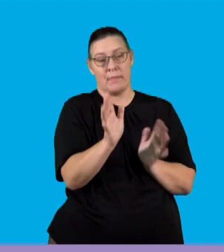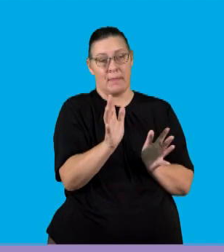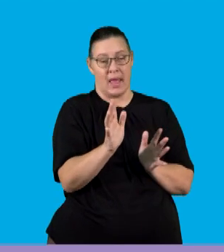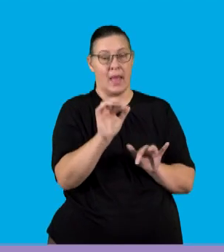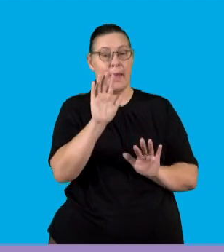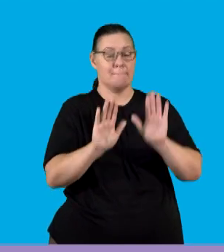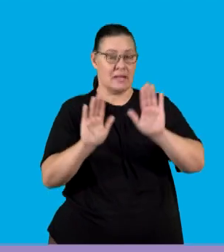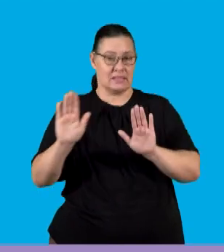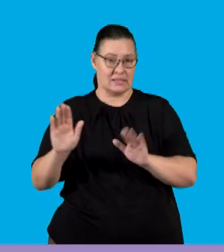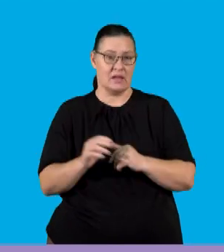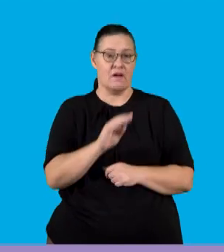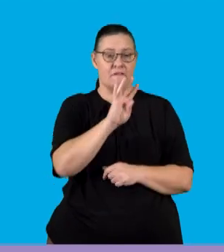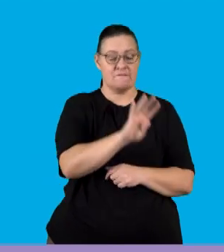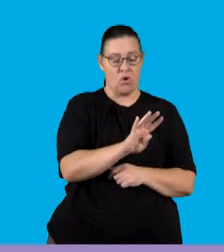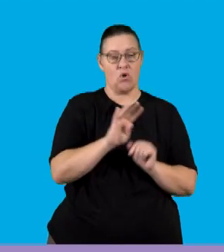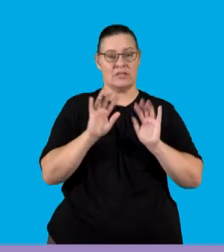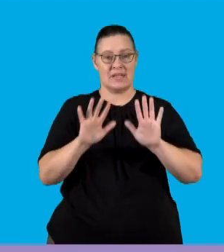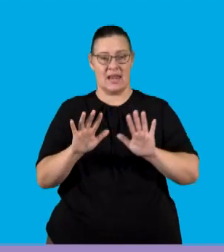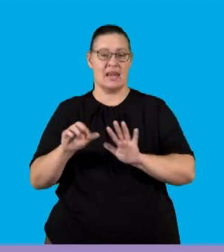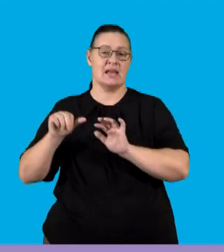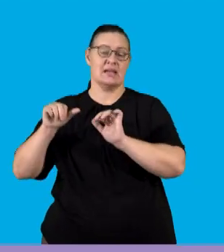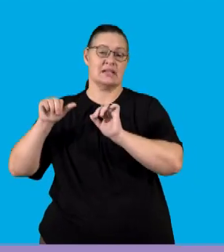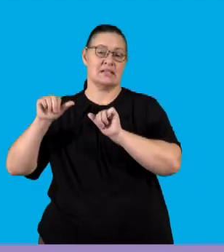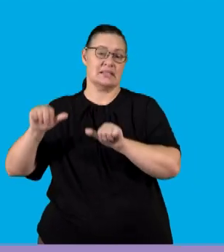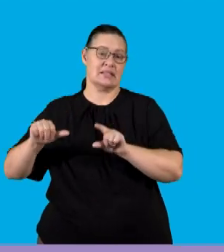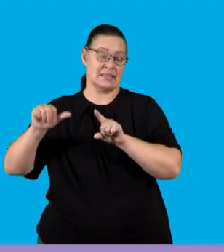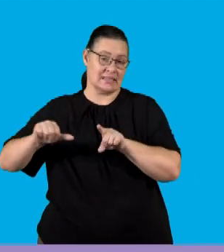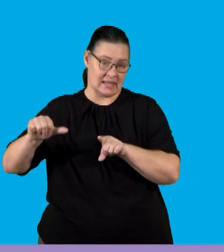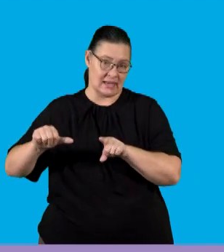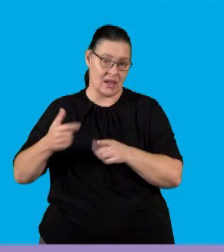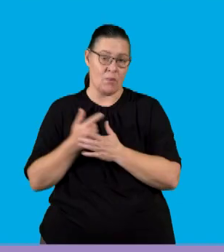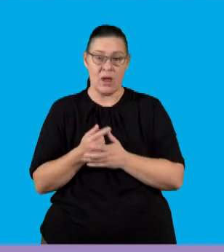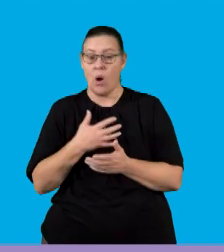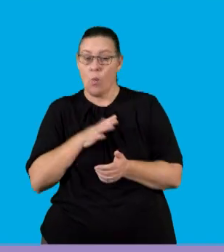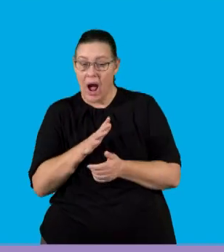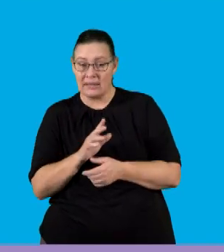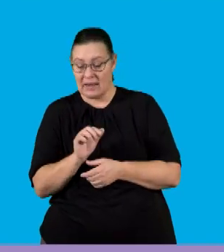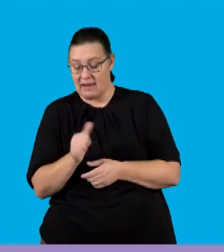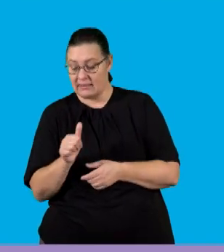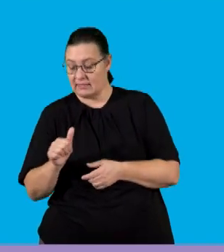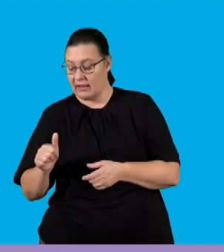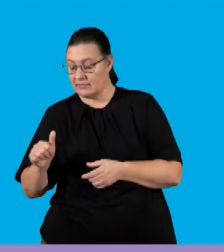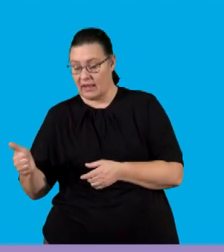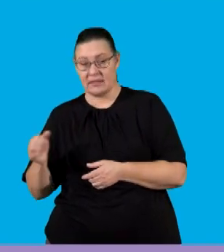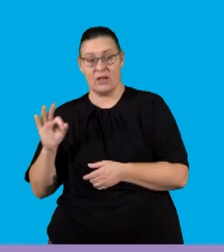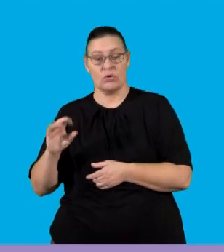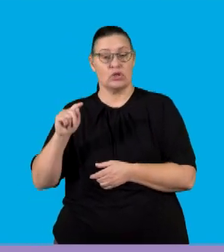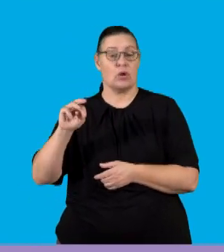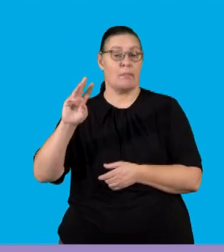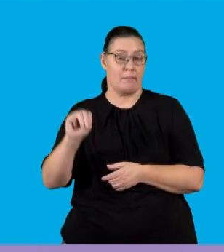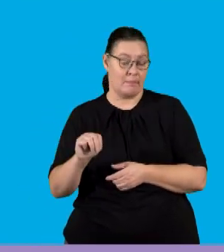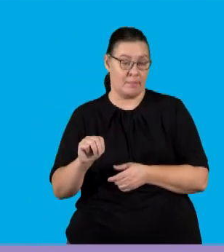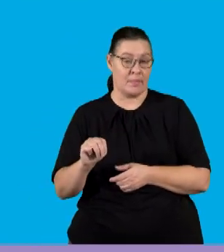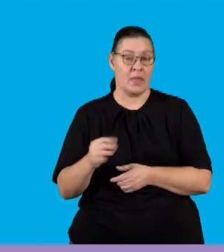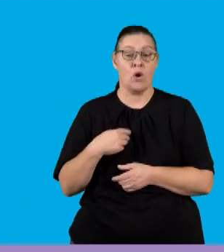at the pattern 4, 10, and 16, where we were required to find the next three terms.